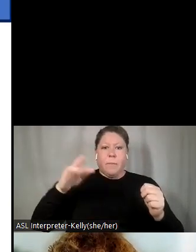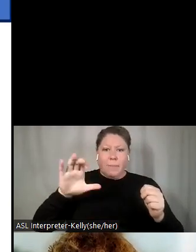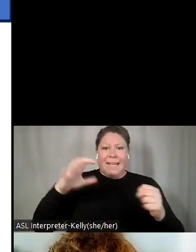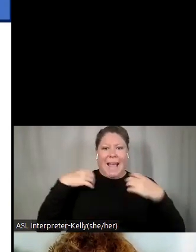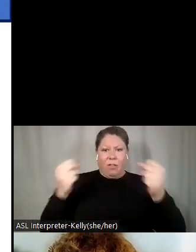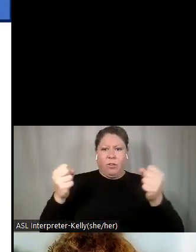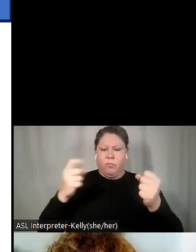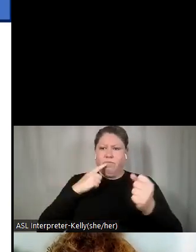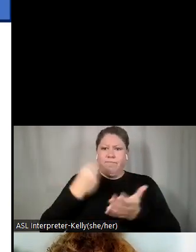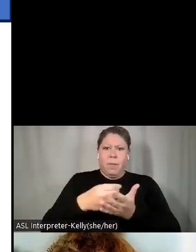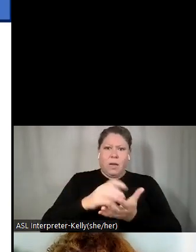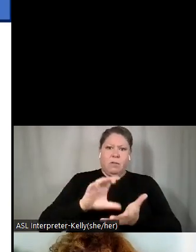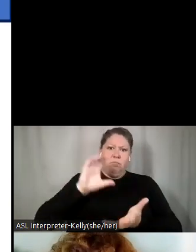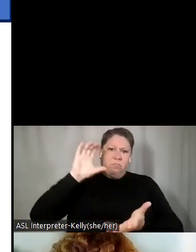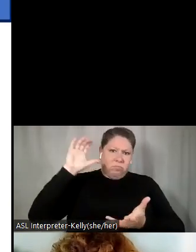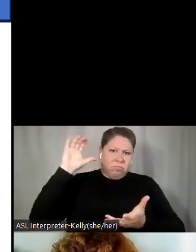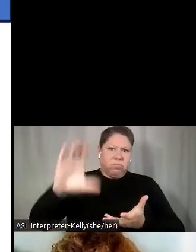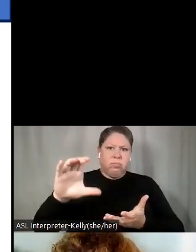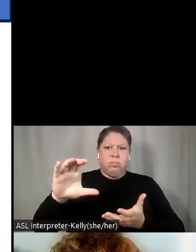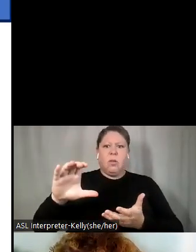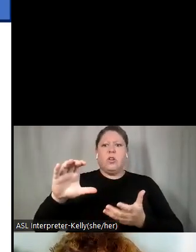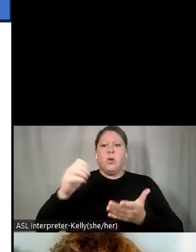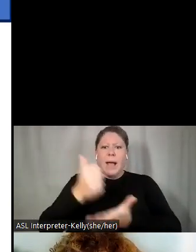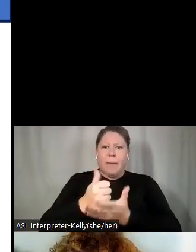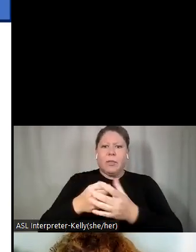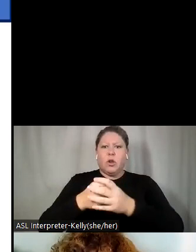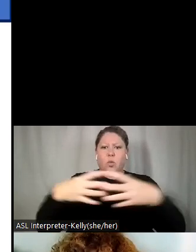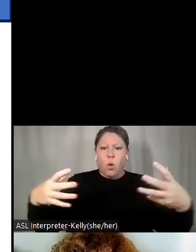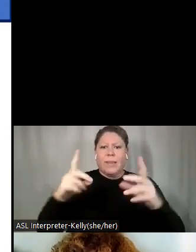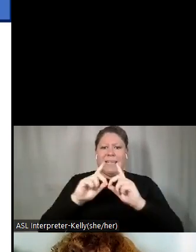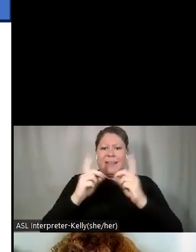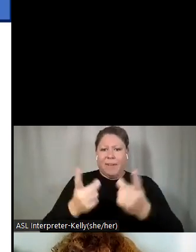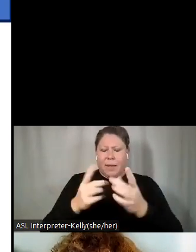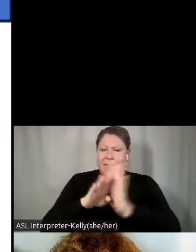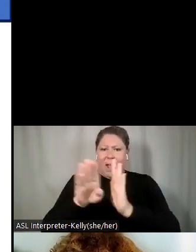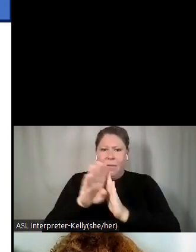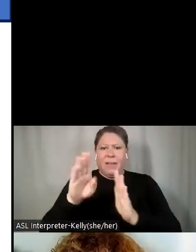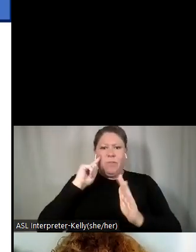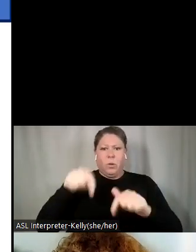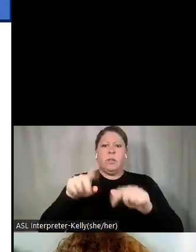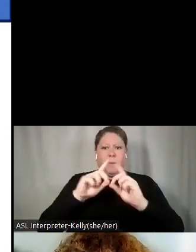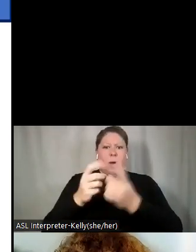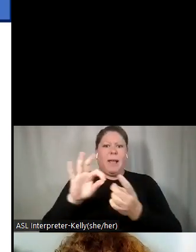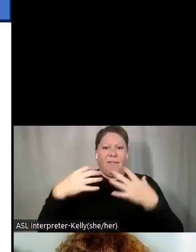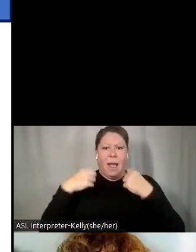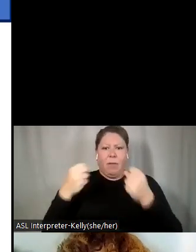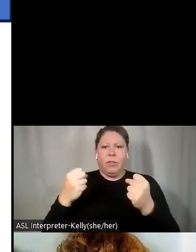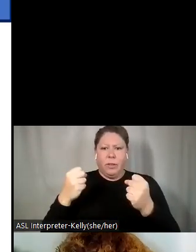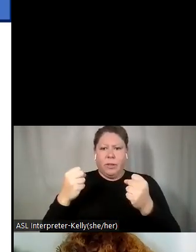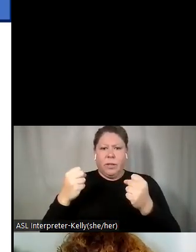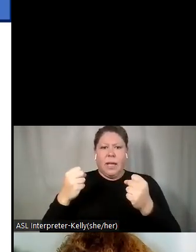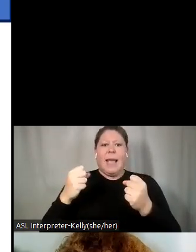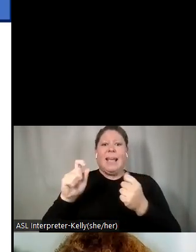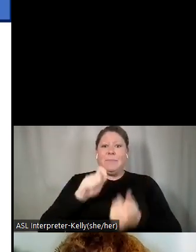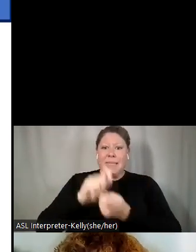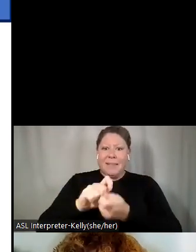to allow for the growth and development of the department and for attention to be paid to in specific to the